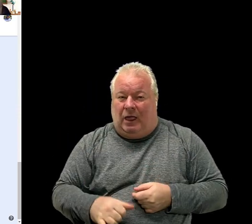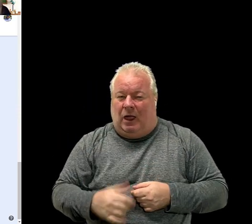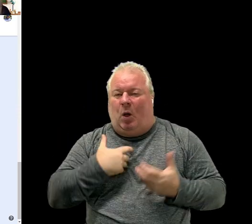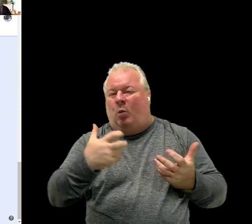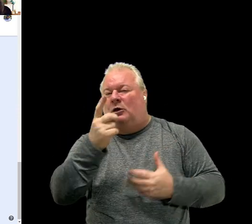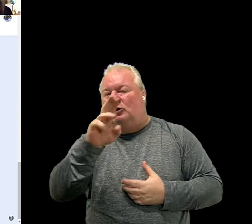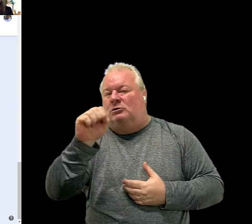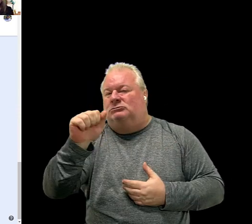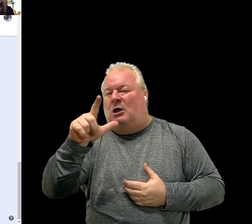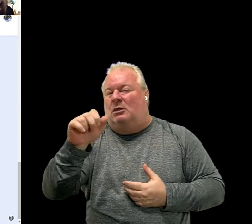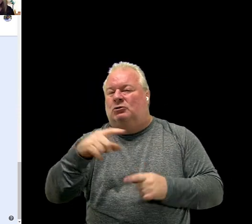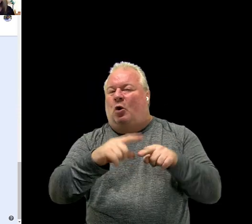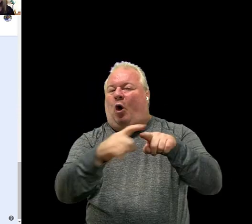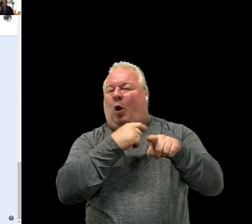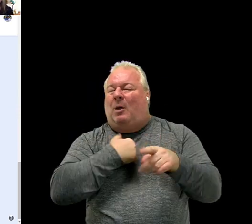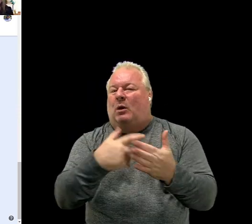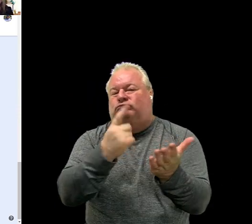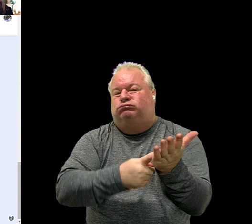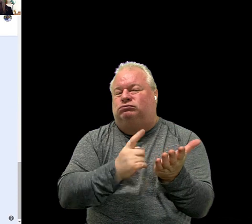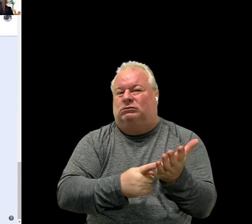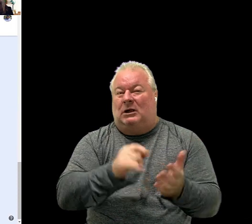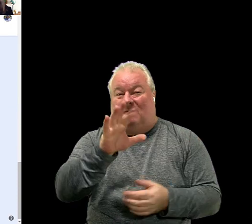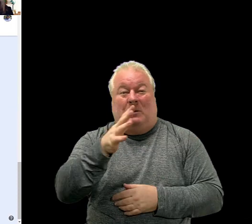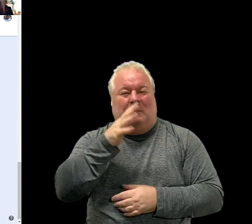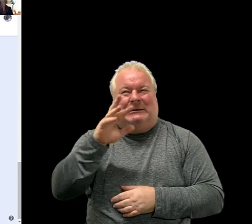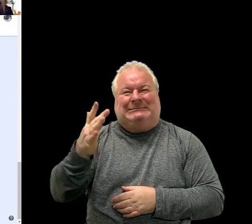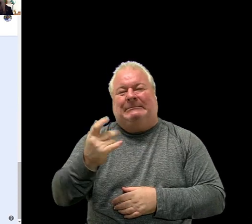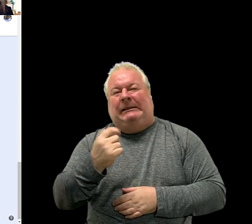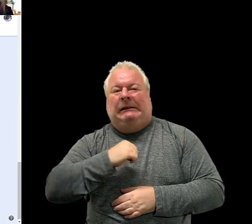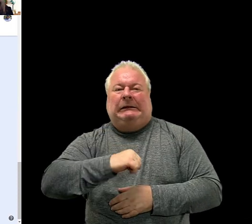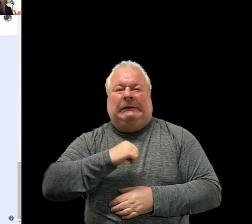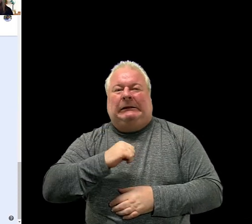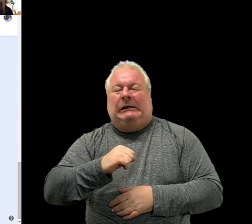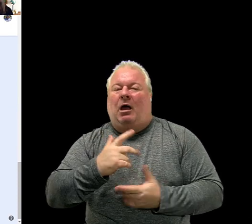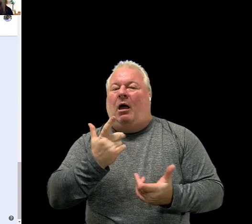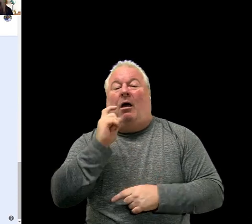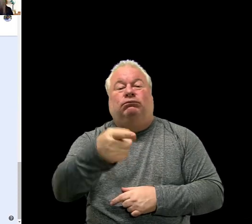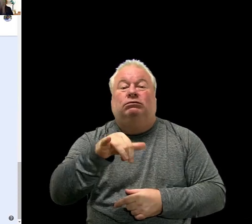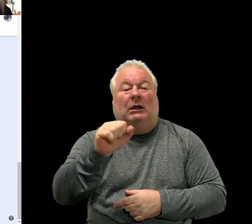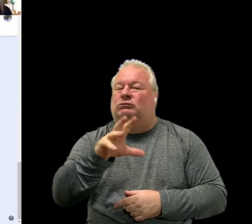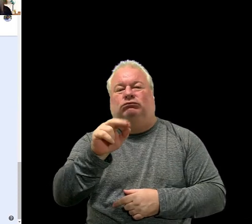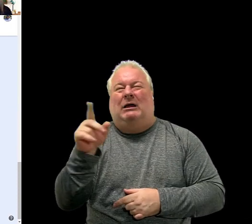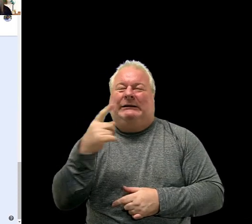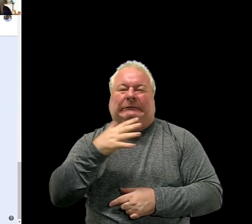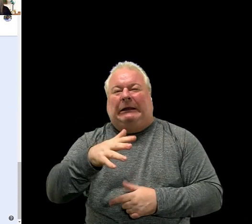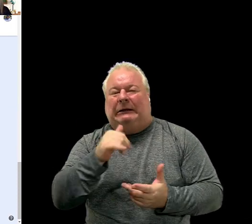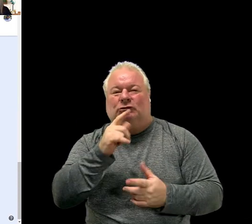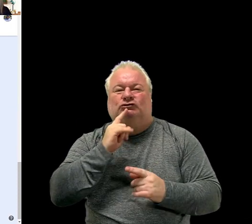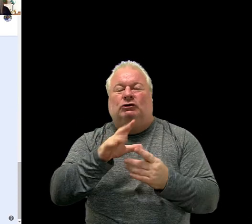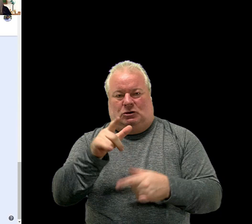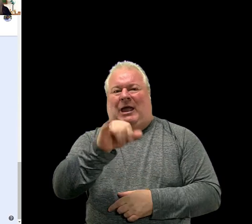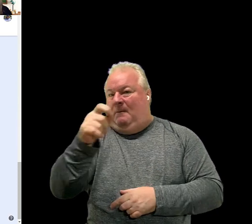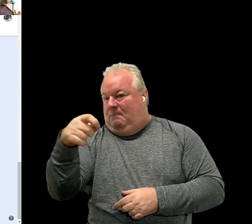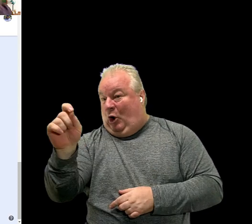call me. So if your parent is hesitant to give you full permission, just mark right here and I'll call your parent. We can have a